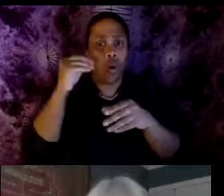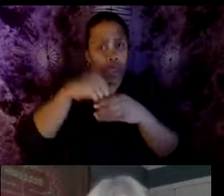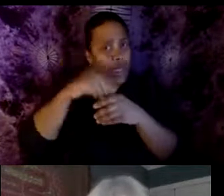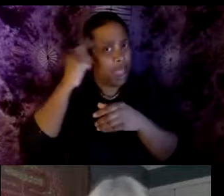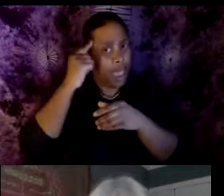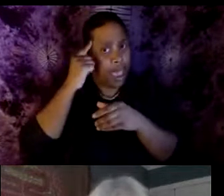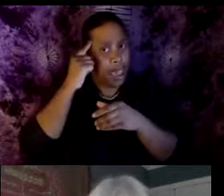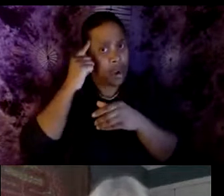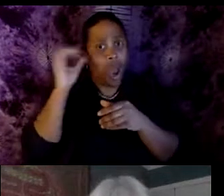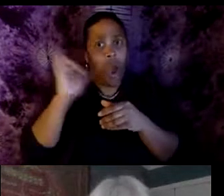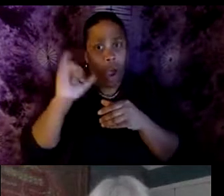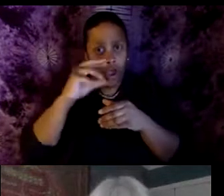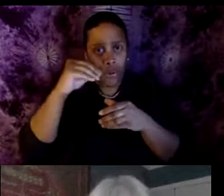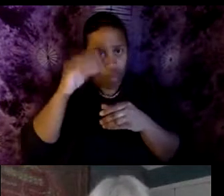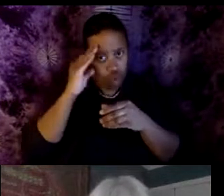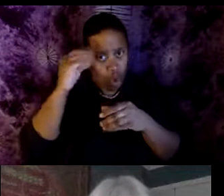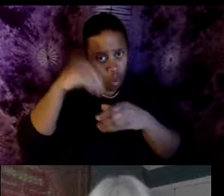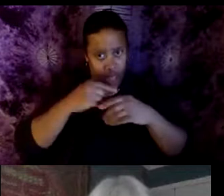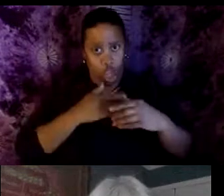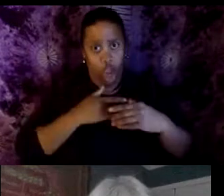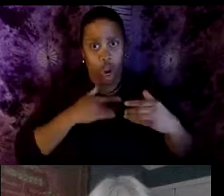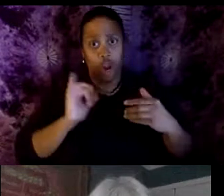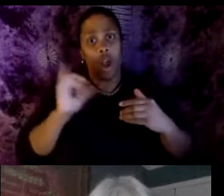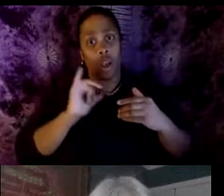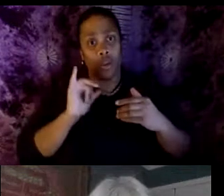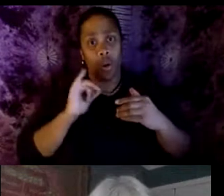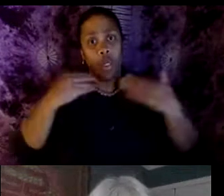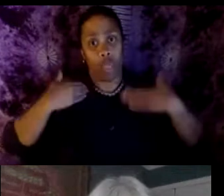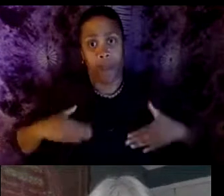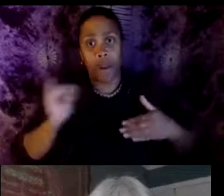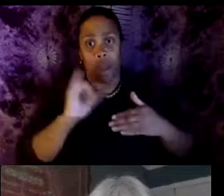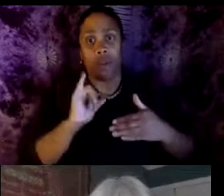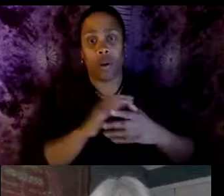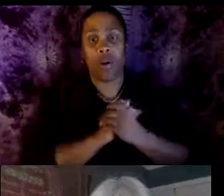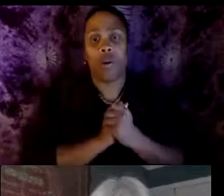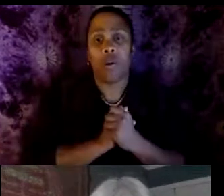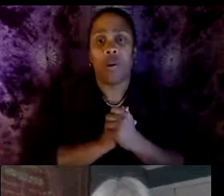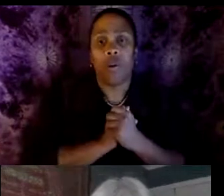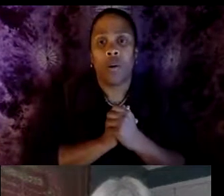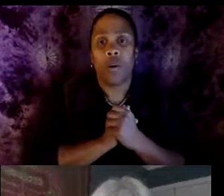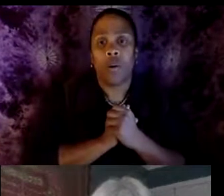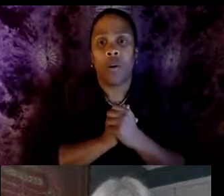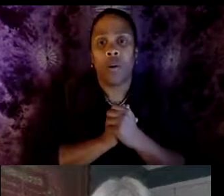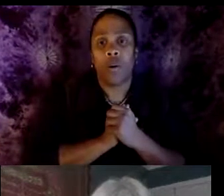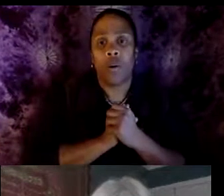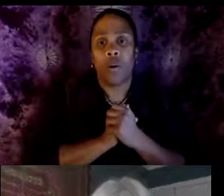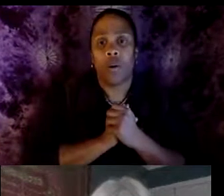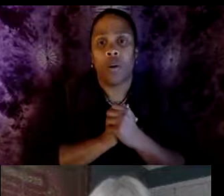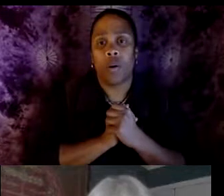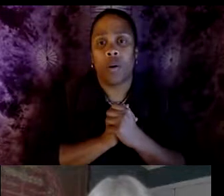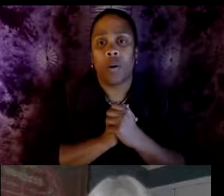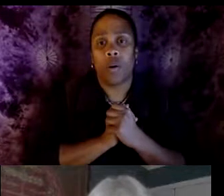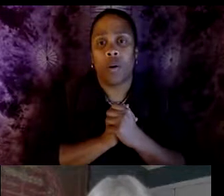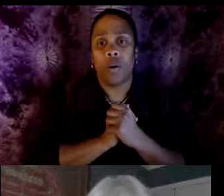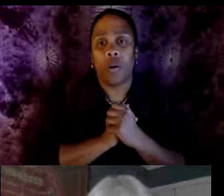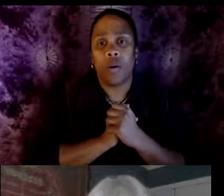body. And that part of this healing journey often is being comfortable being in our body, where if we had so much trauma before, it wasn't comfortable allowing our energy to stay in our